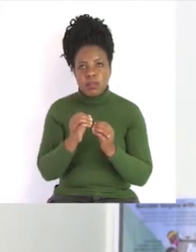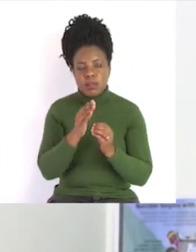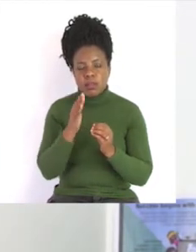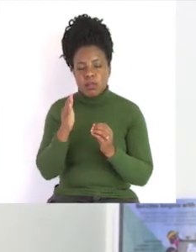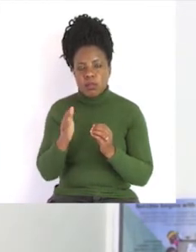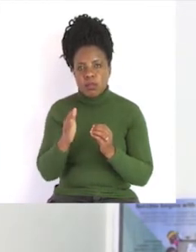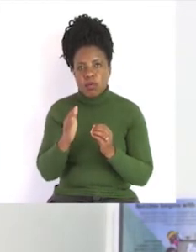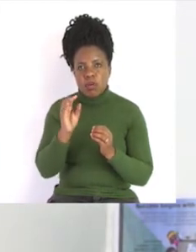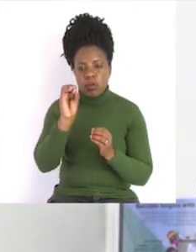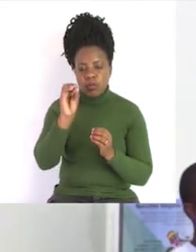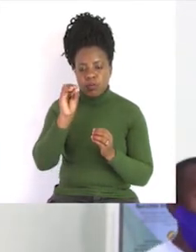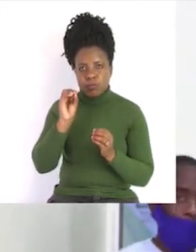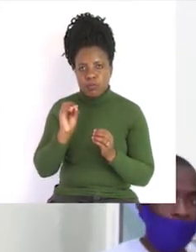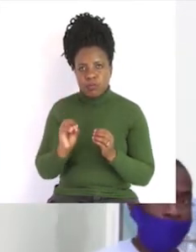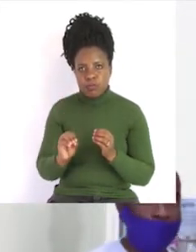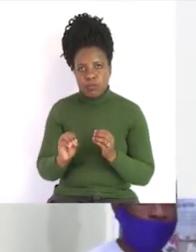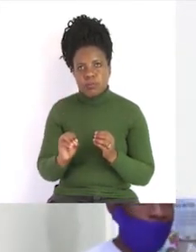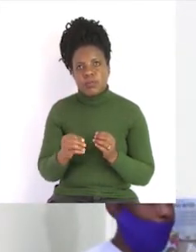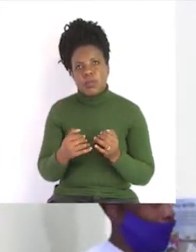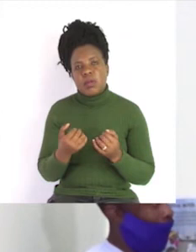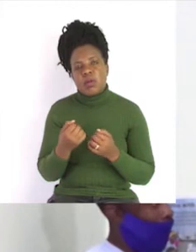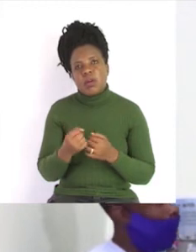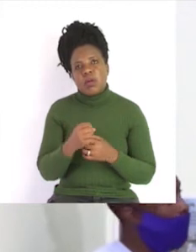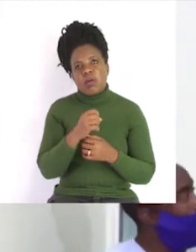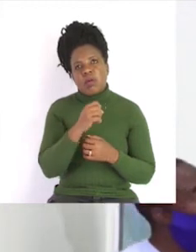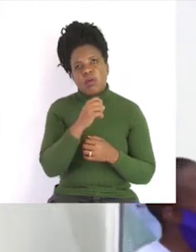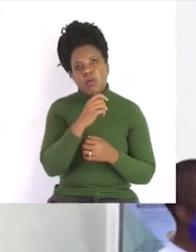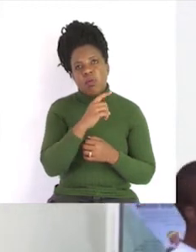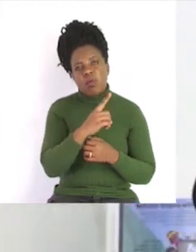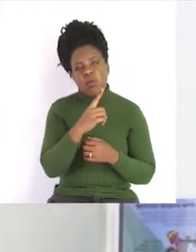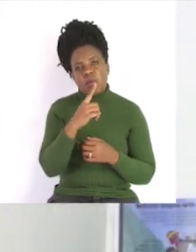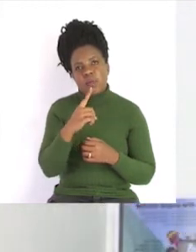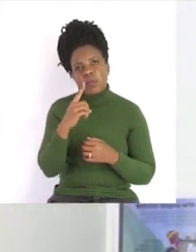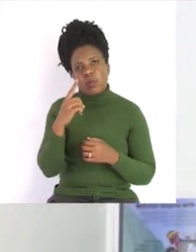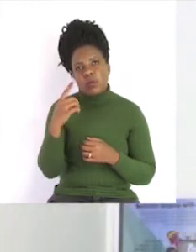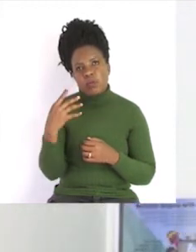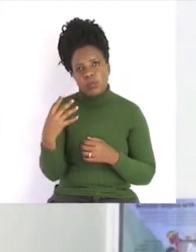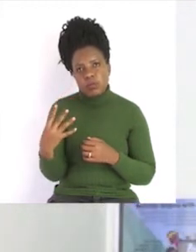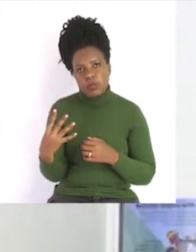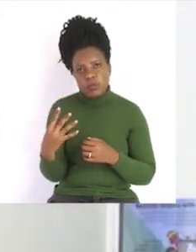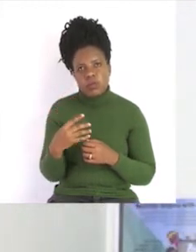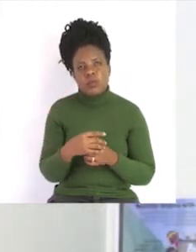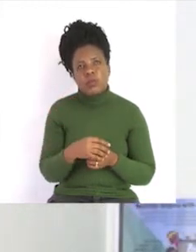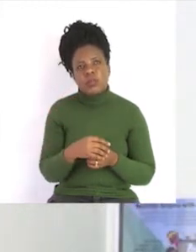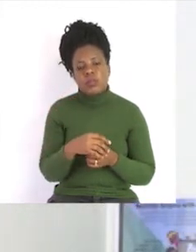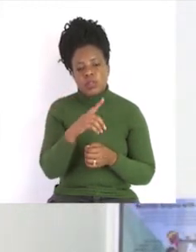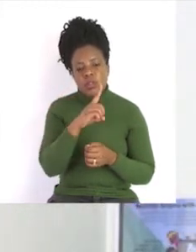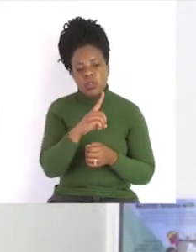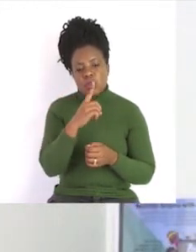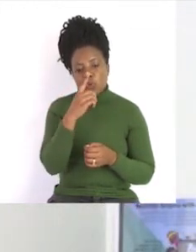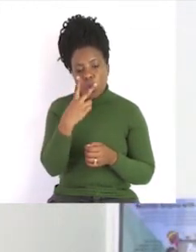And now we have 114. Are we together? All right, so next question. How many times